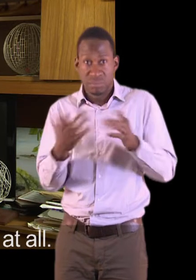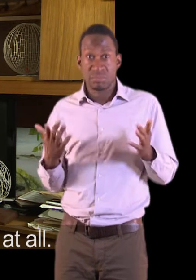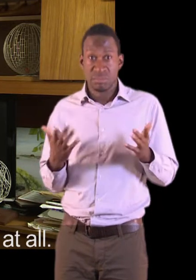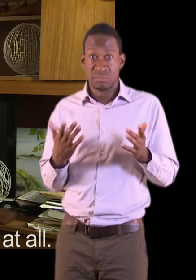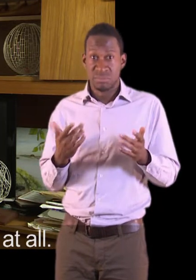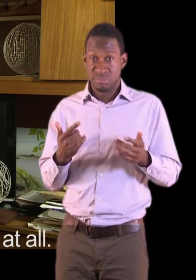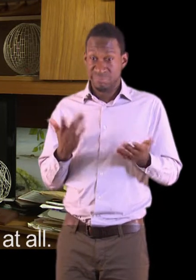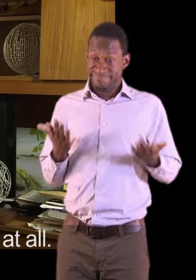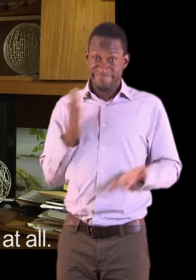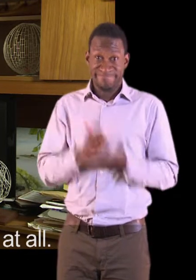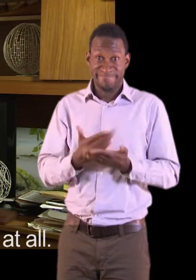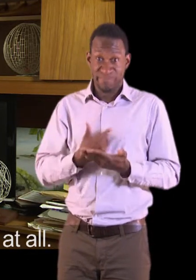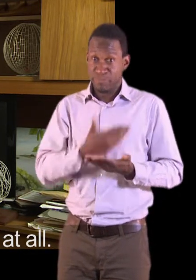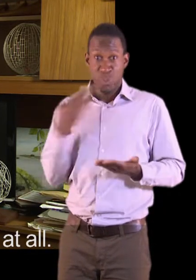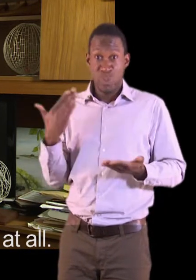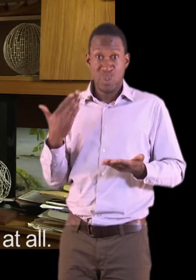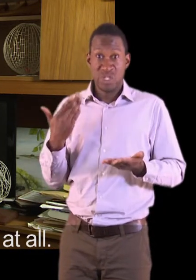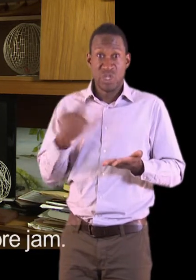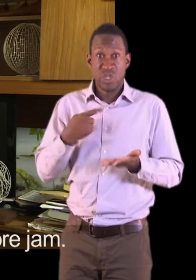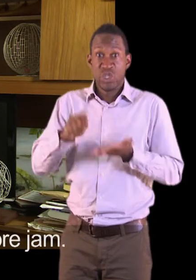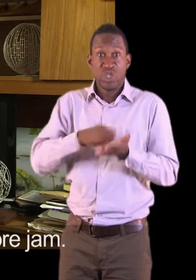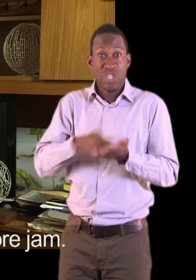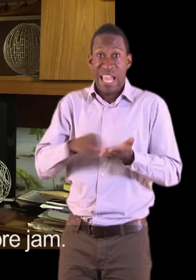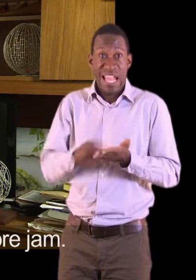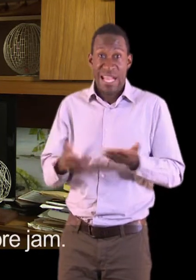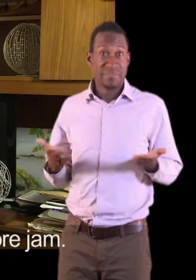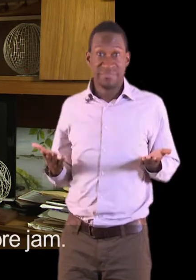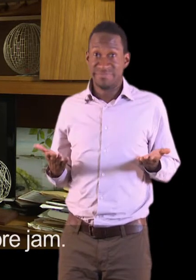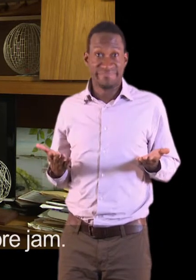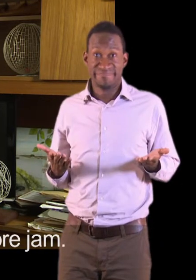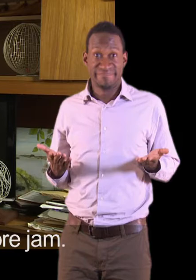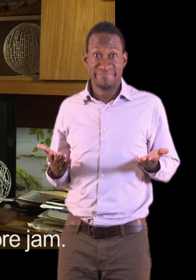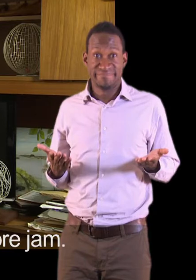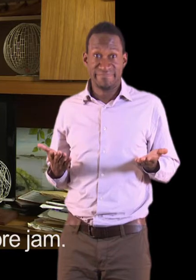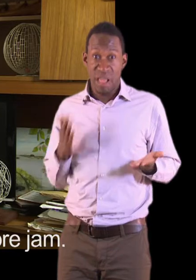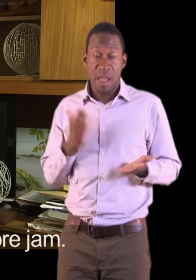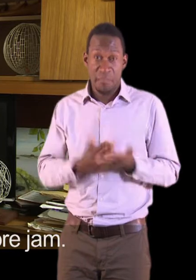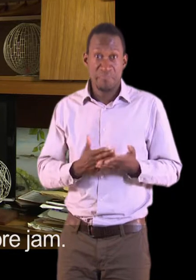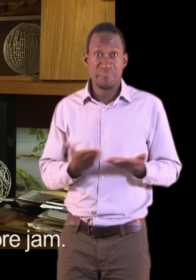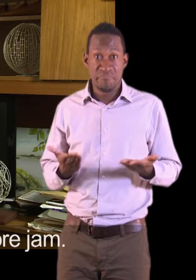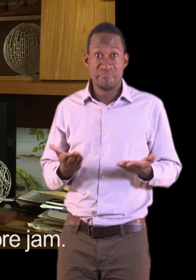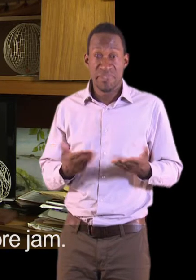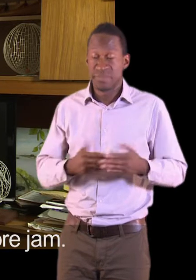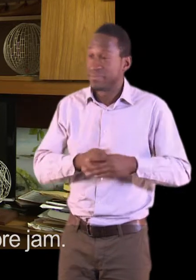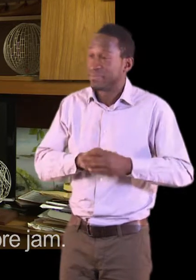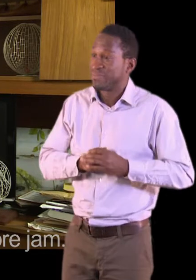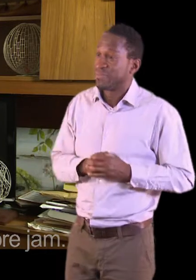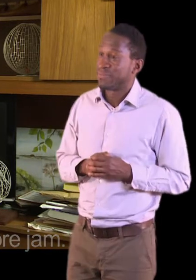And there was no reaction at all. I don't think we had any more jam.